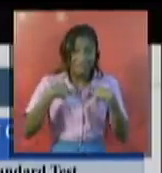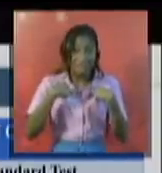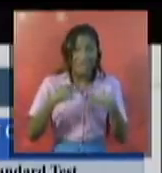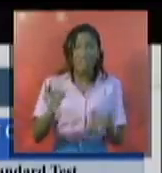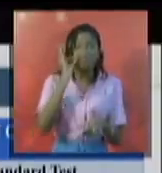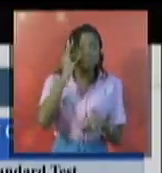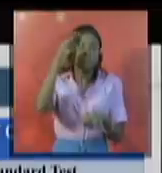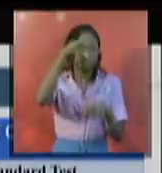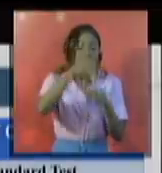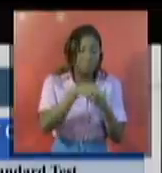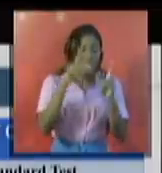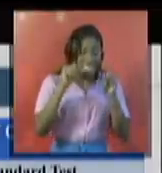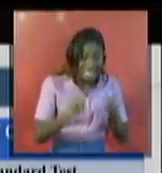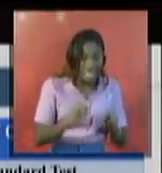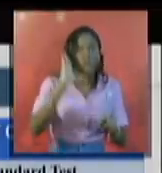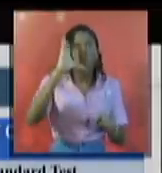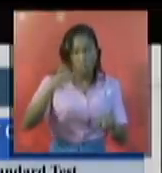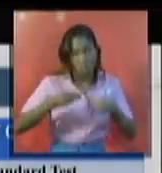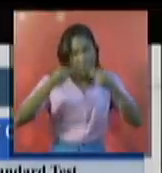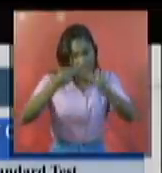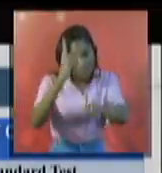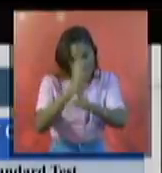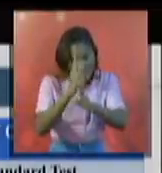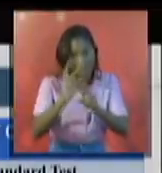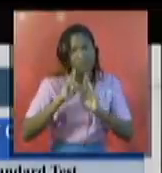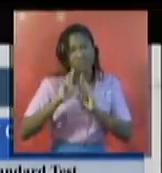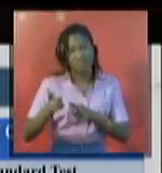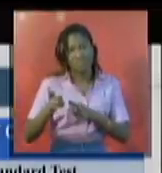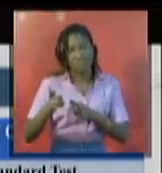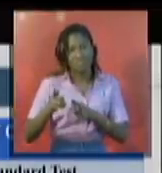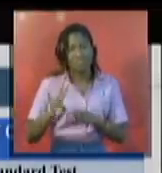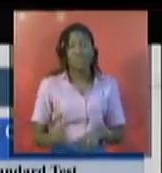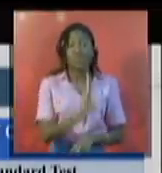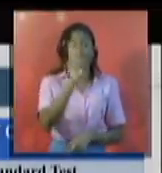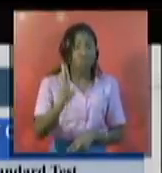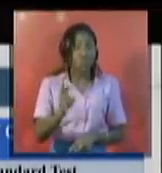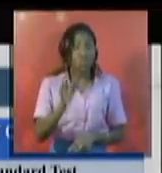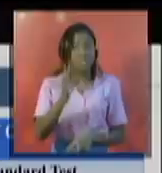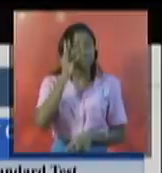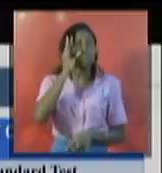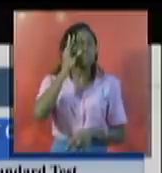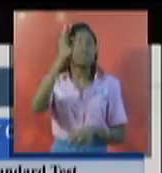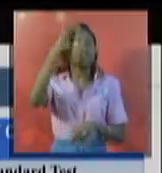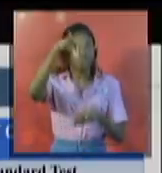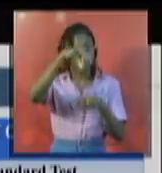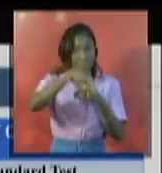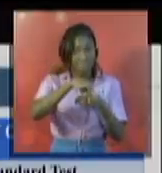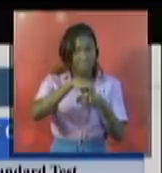same. We use the same NP, or nasopharyngeal swab, which is the swab that we take going through the